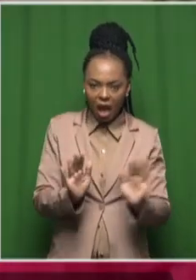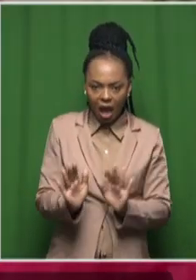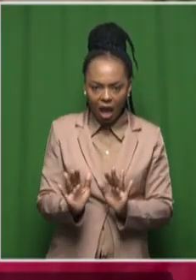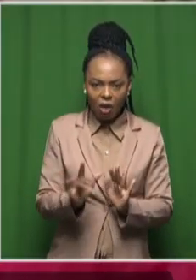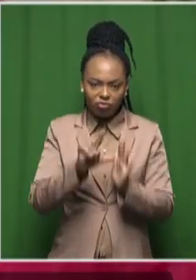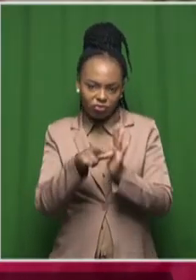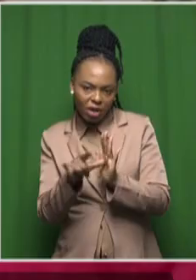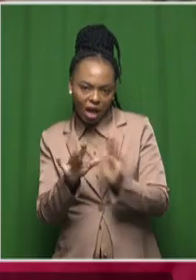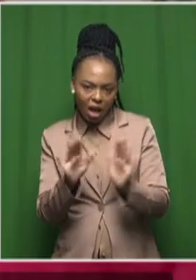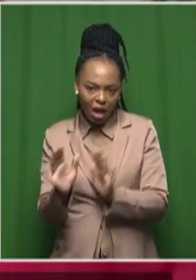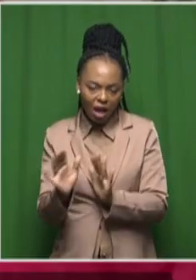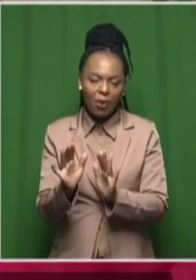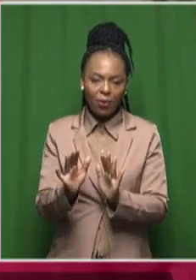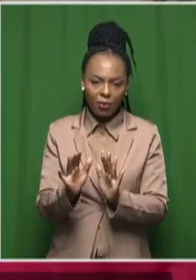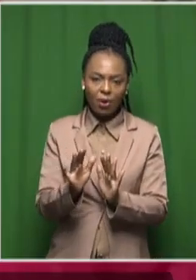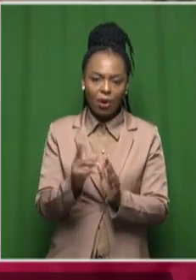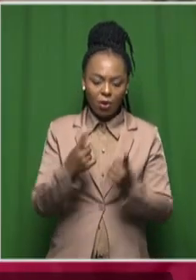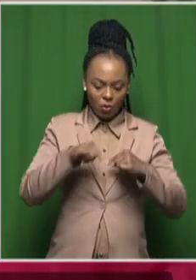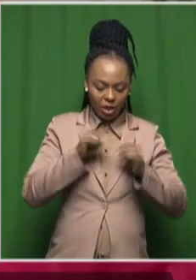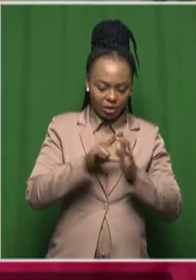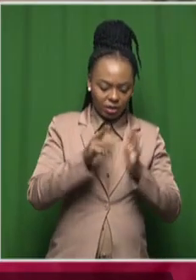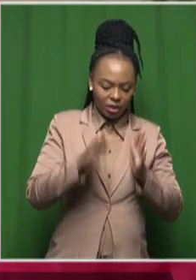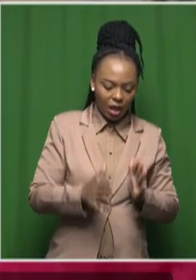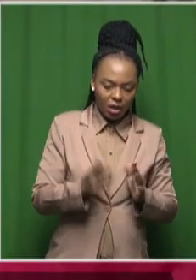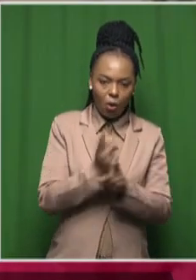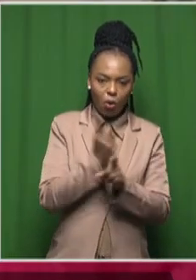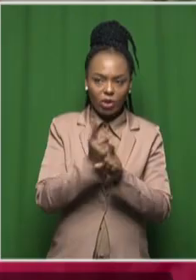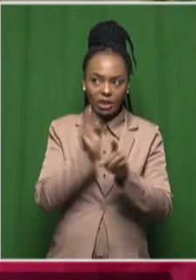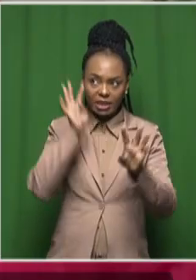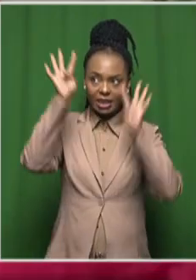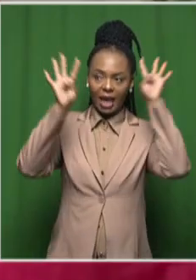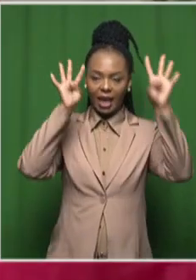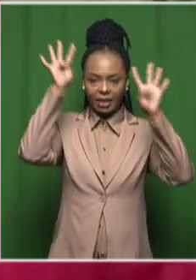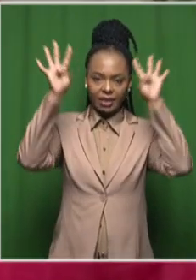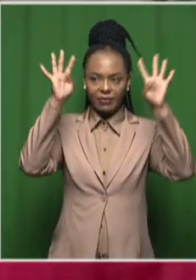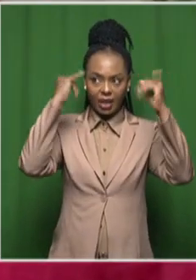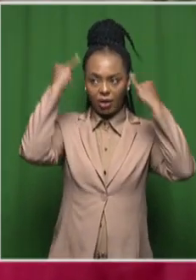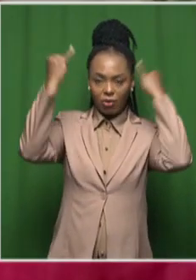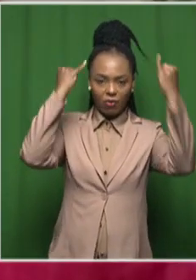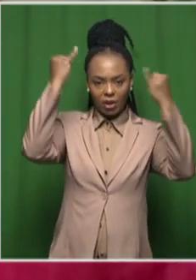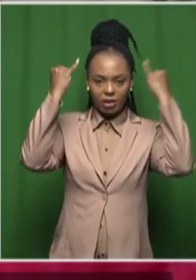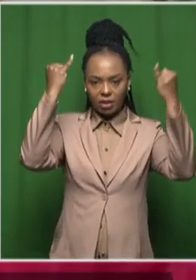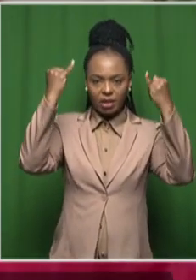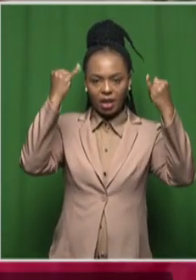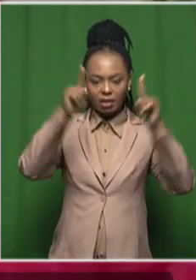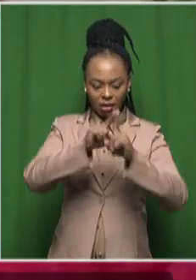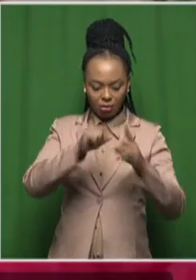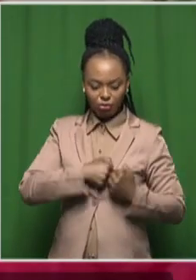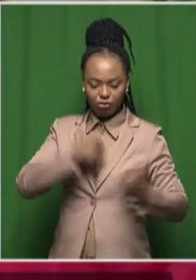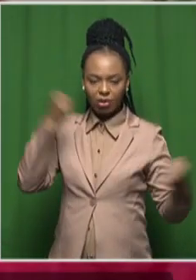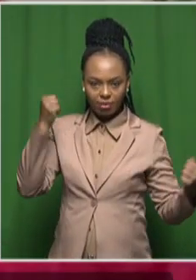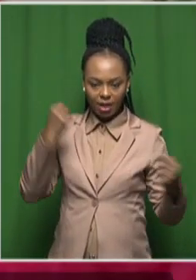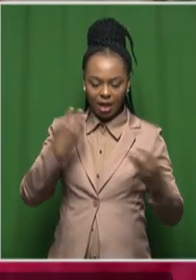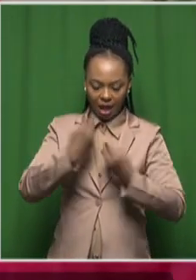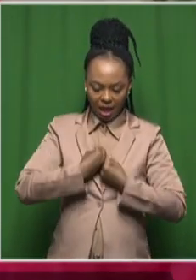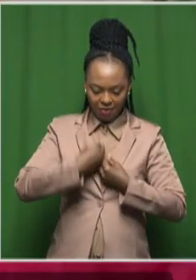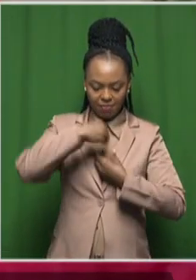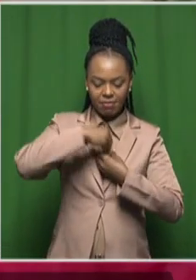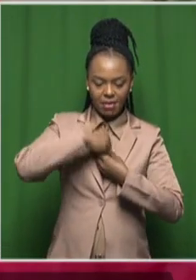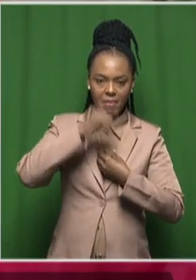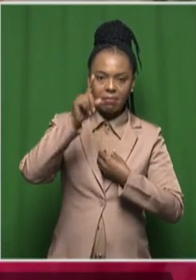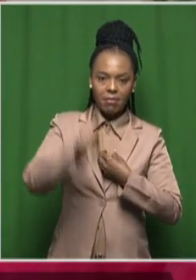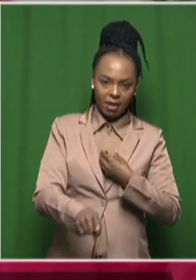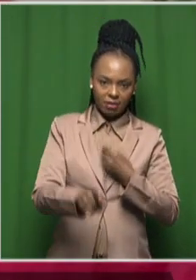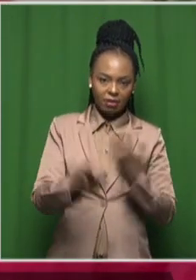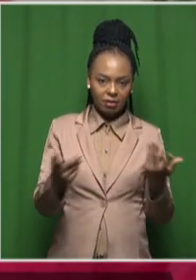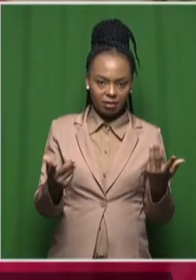and as designers, we have to cater to this. We have to change the way we work. We have to be transparent. So it's about